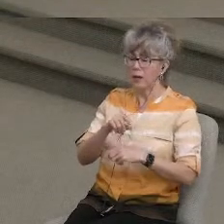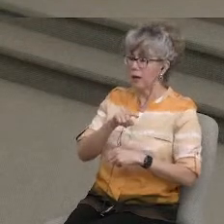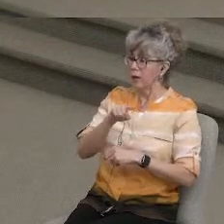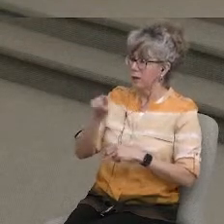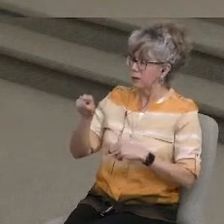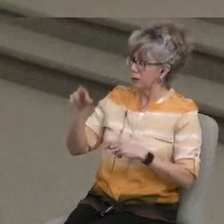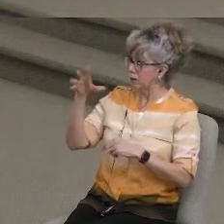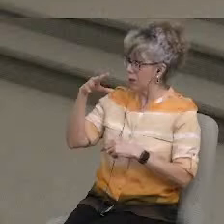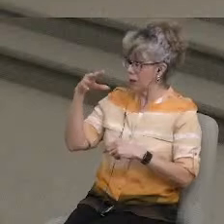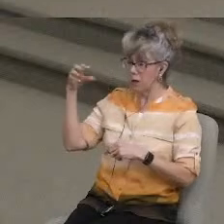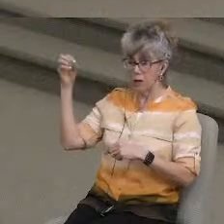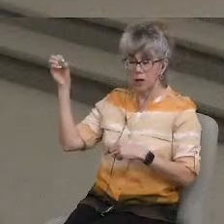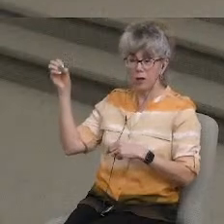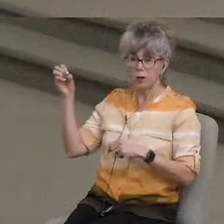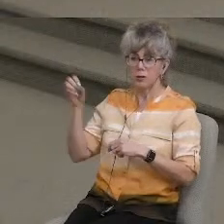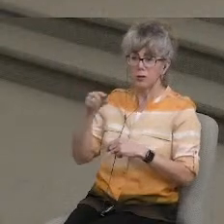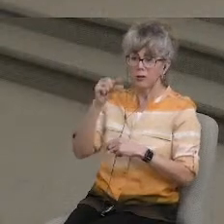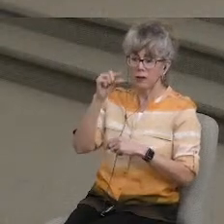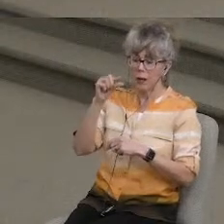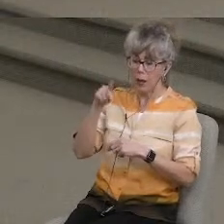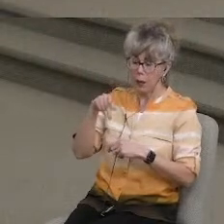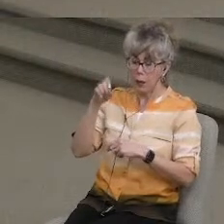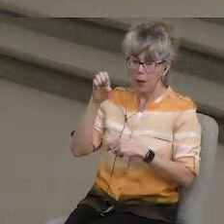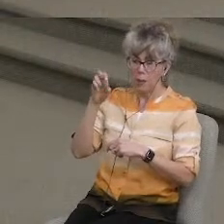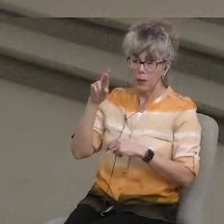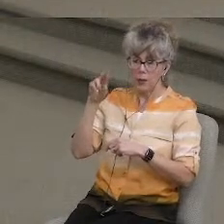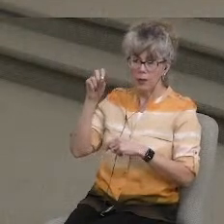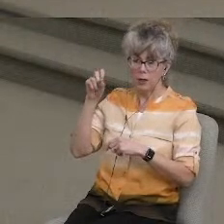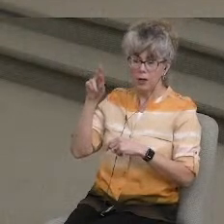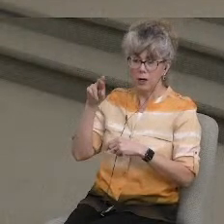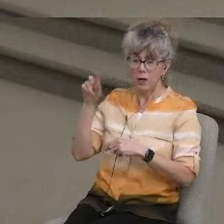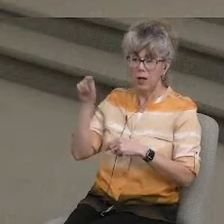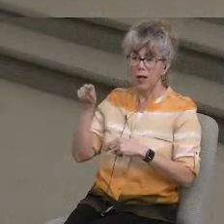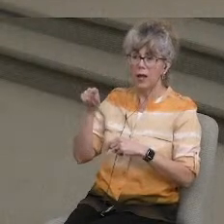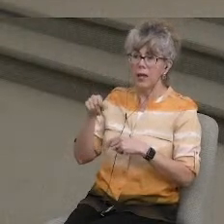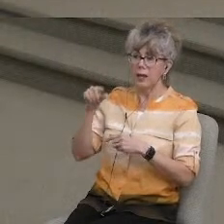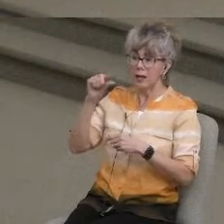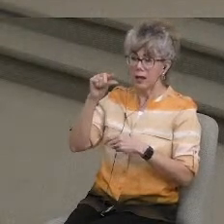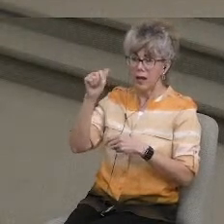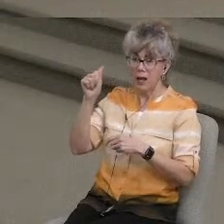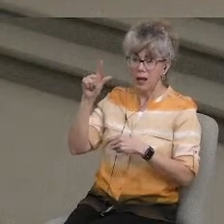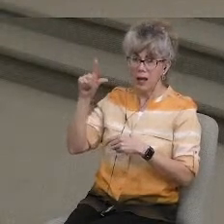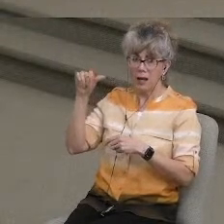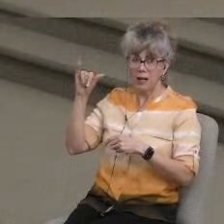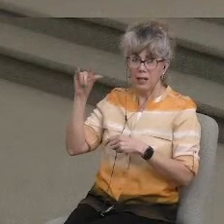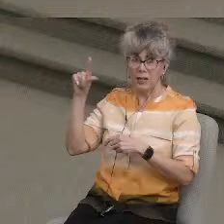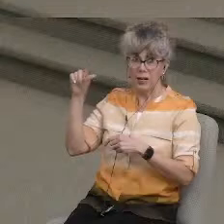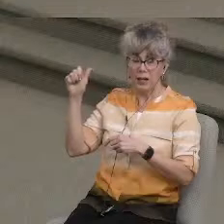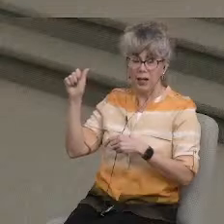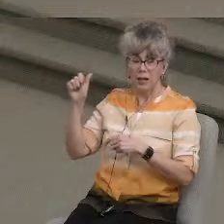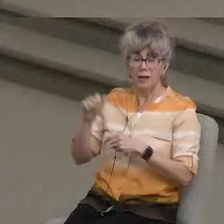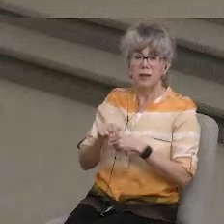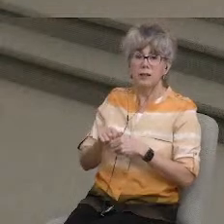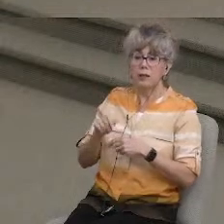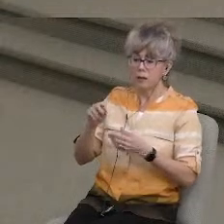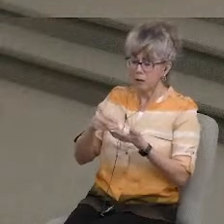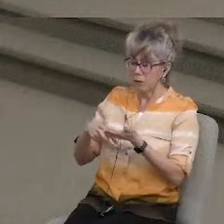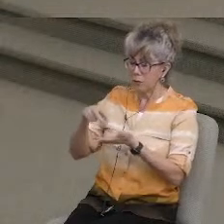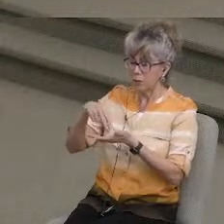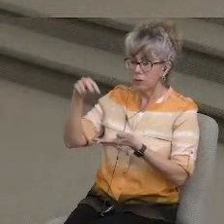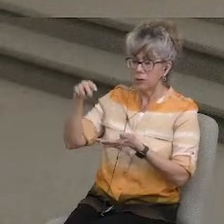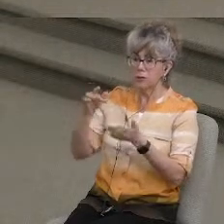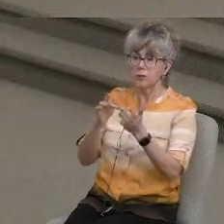gone on ahead of you unto Galilee, and there you will see him just as he told you. The resurrection of